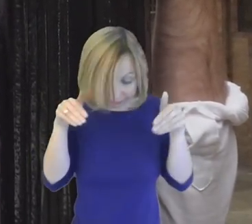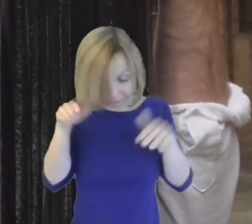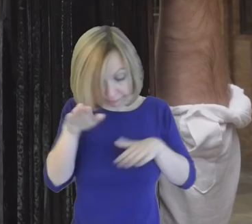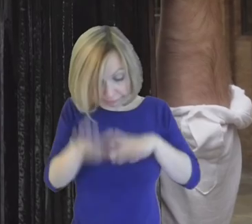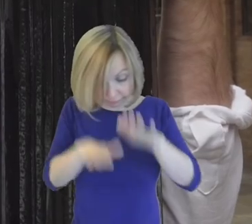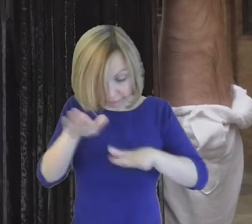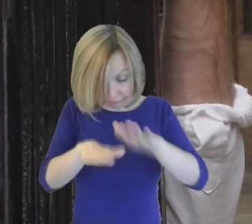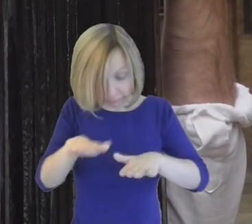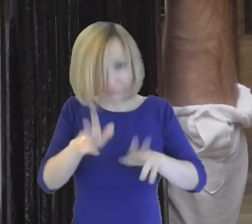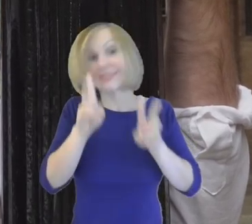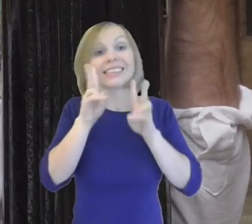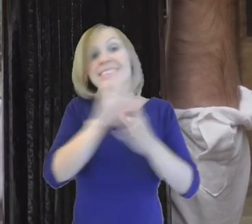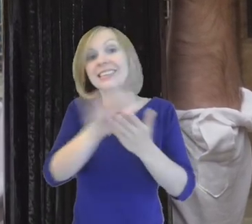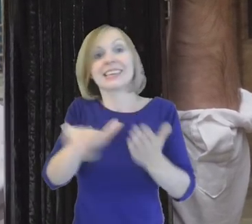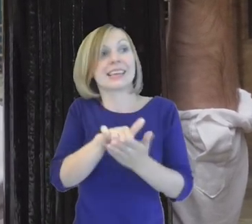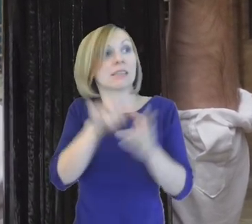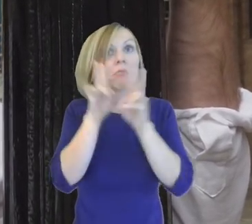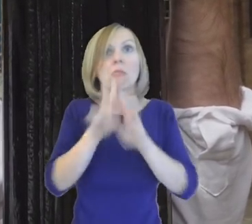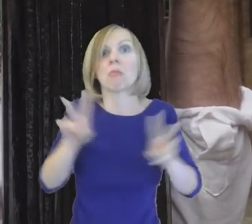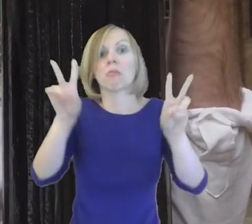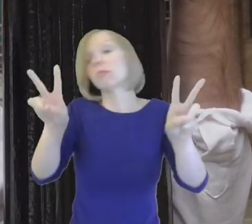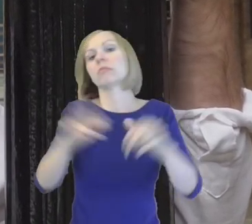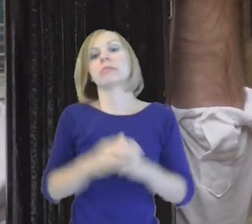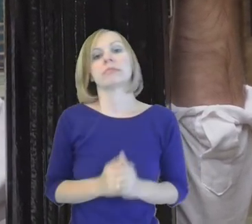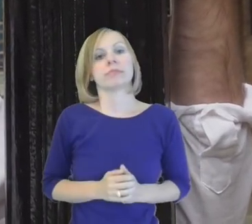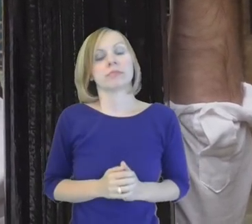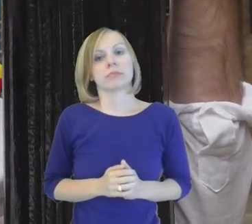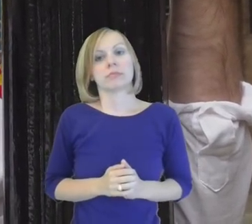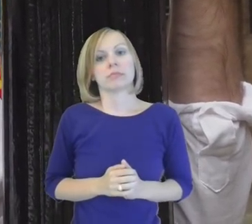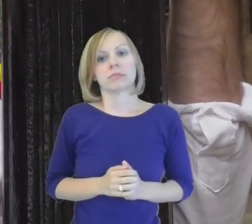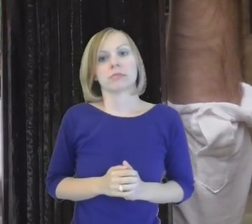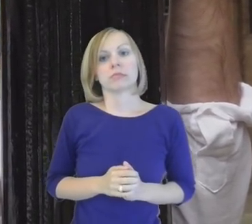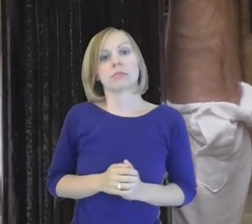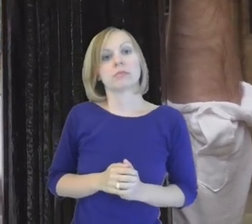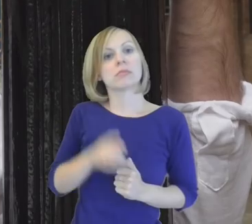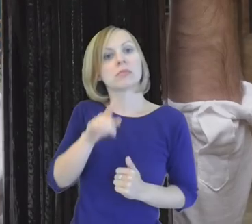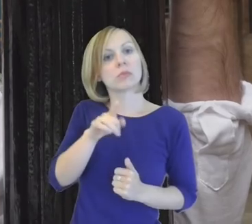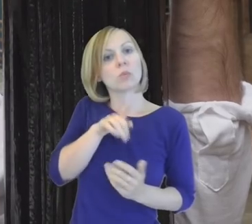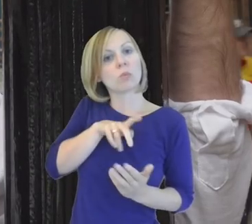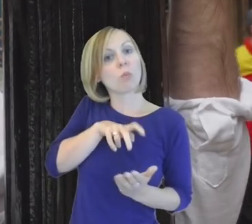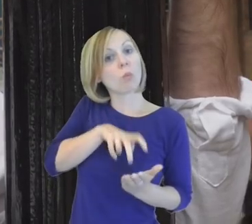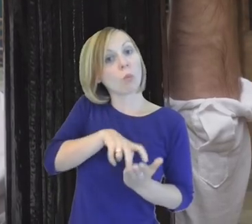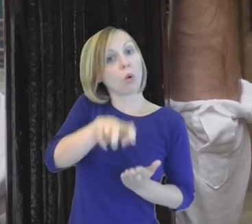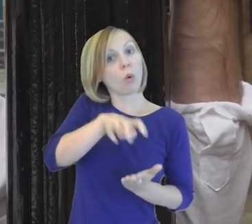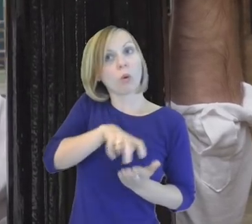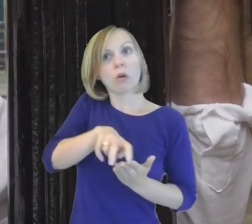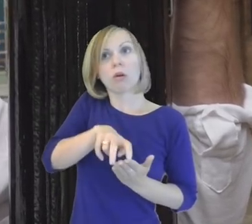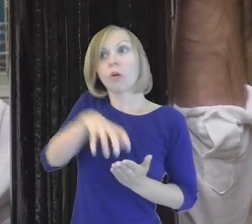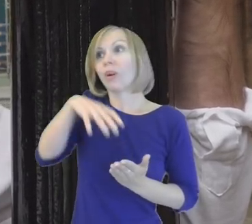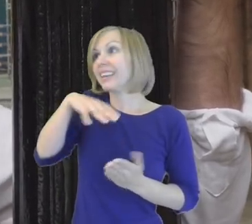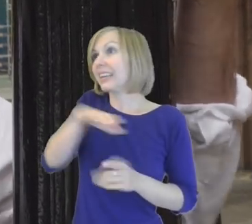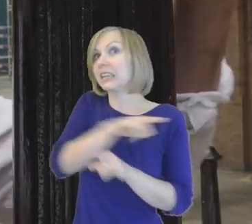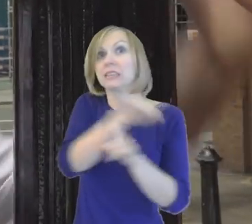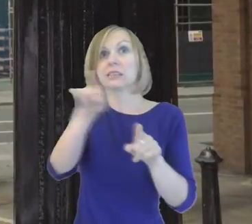of our eye line, from our eyes to our shoes. In short, when we walk somewhere, we need guidance from